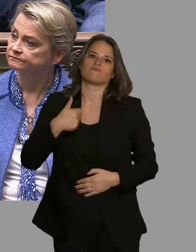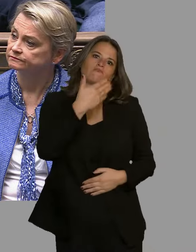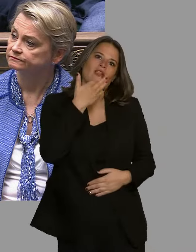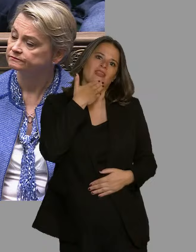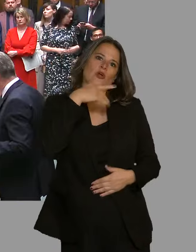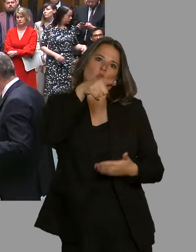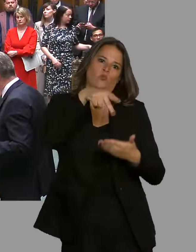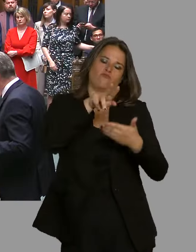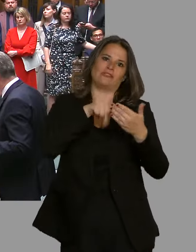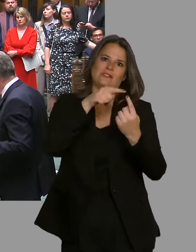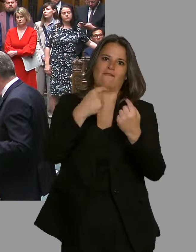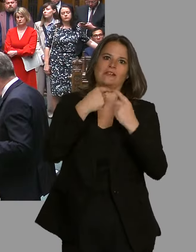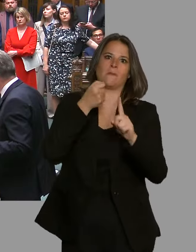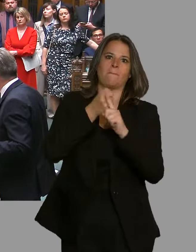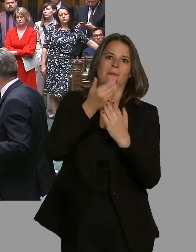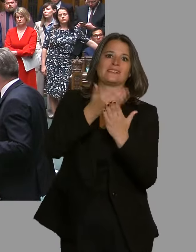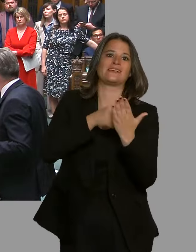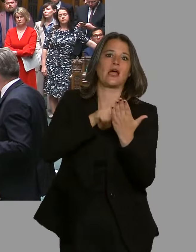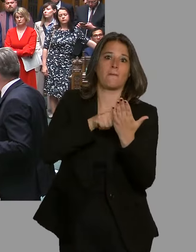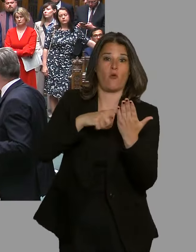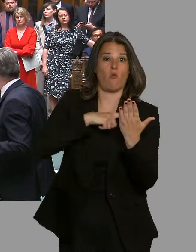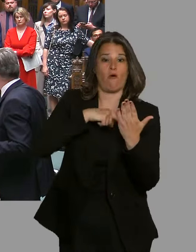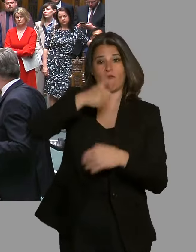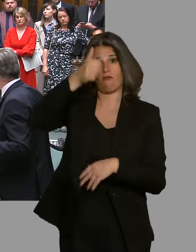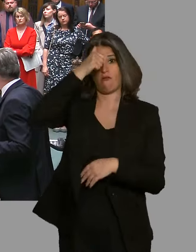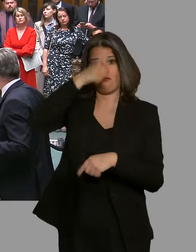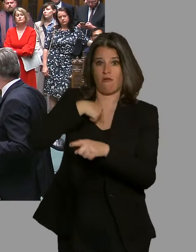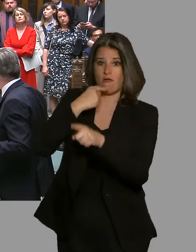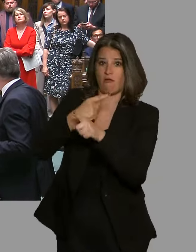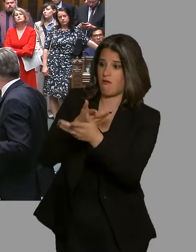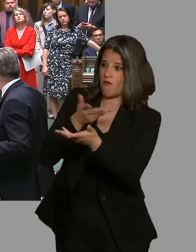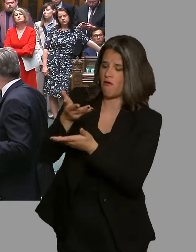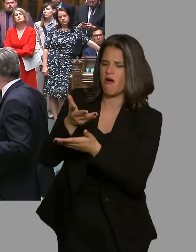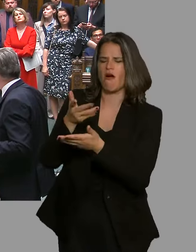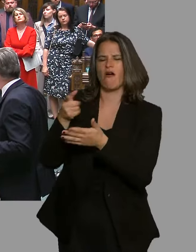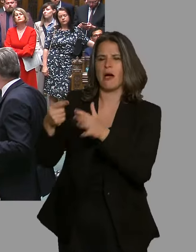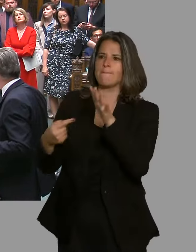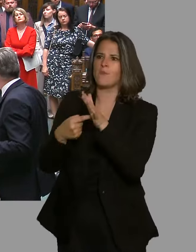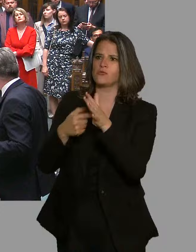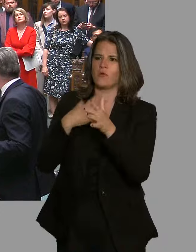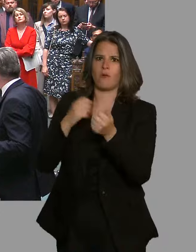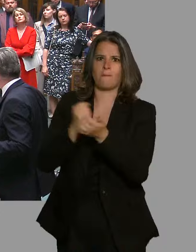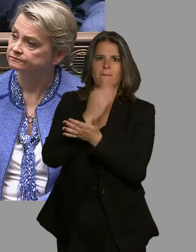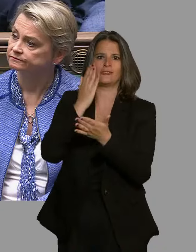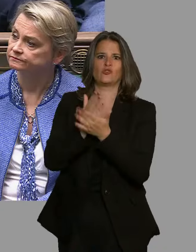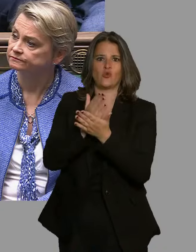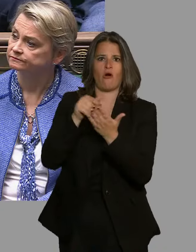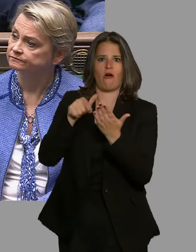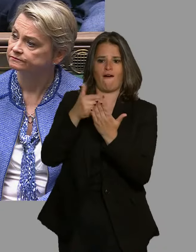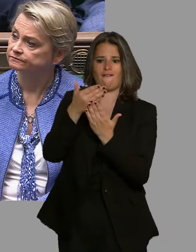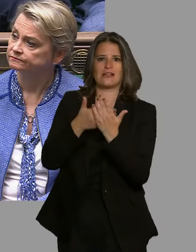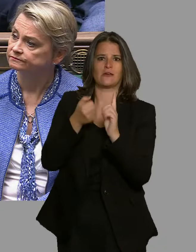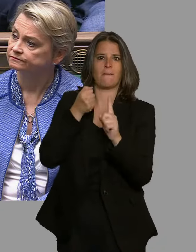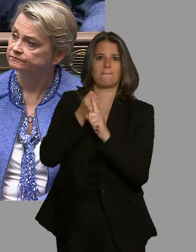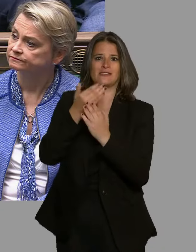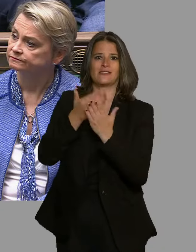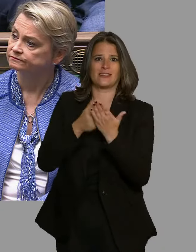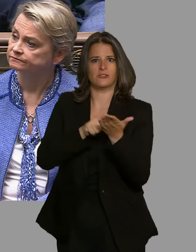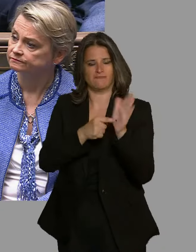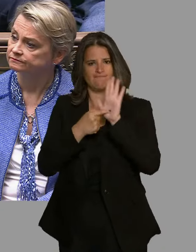grief. And she wanted to read that statement to the perpetrator, as she should have been able to do. And I